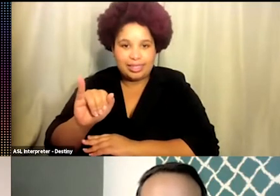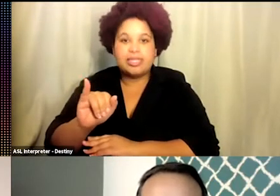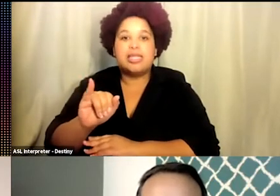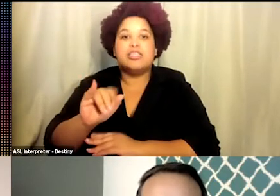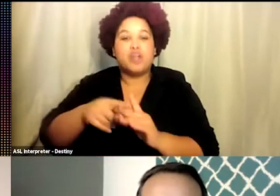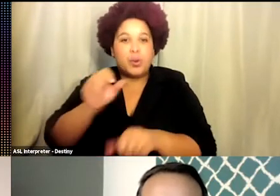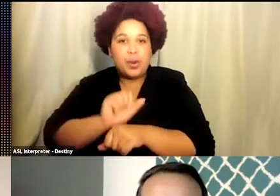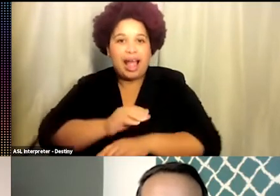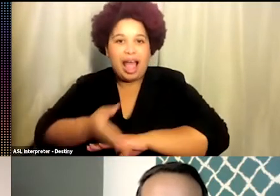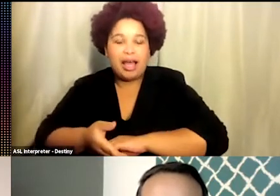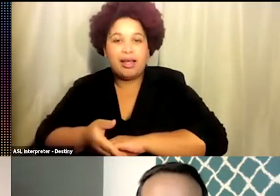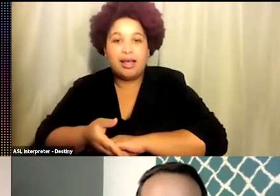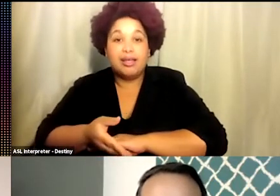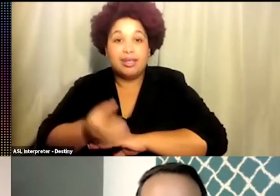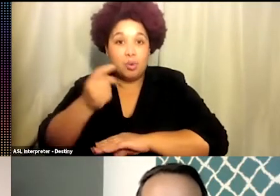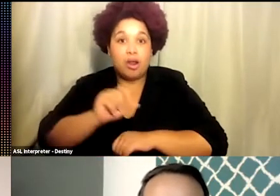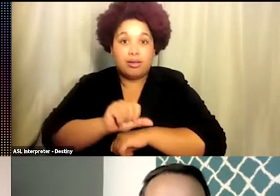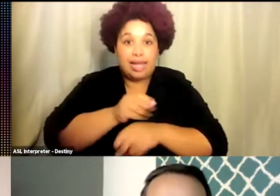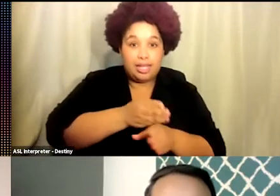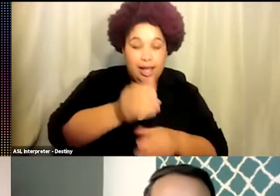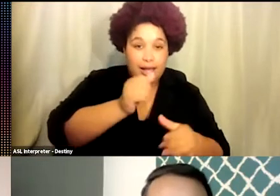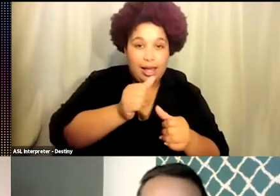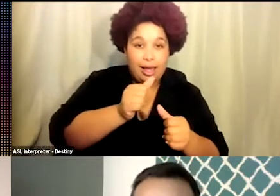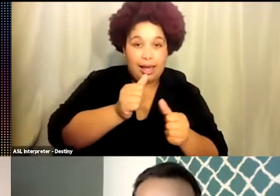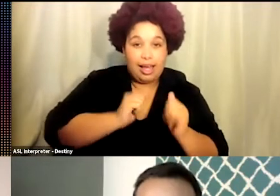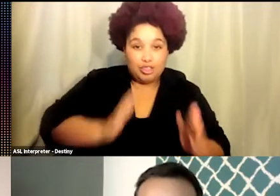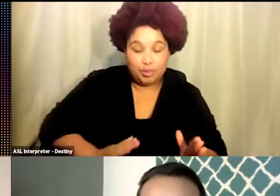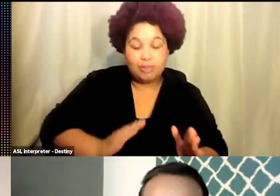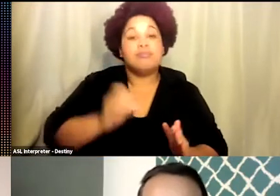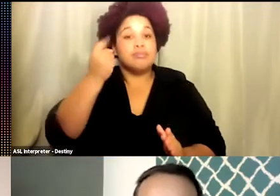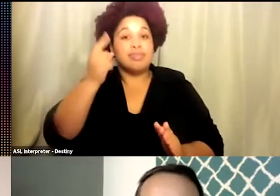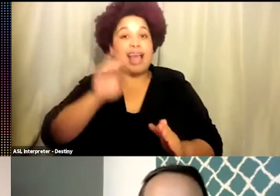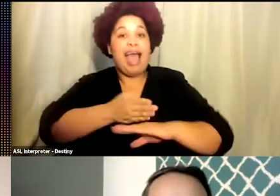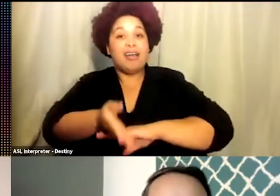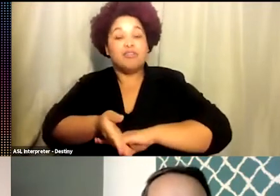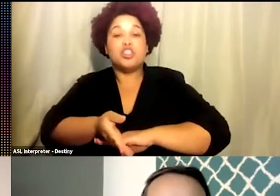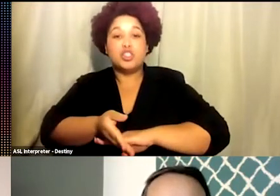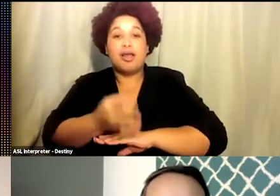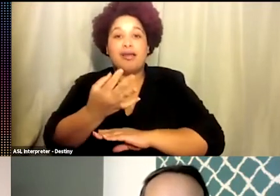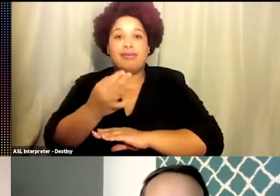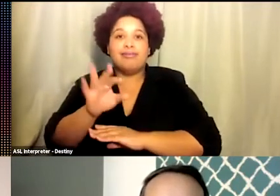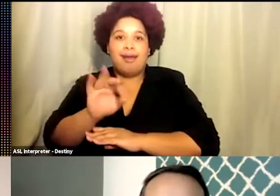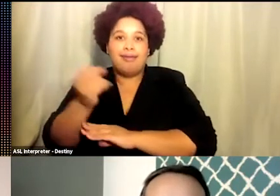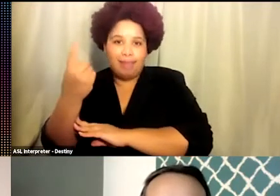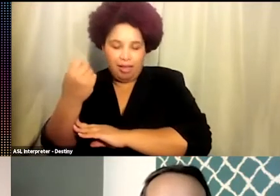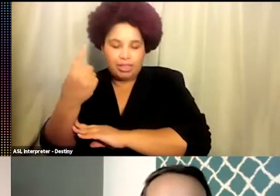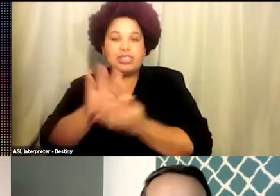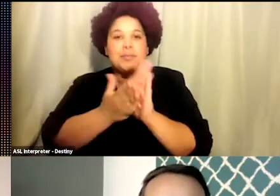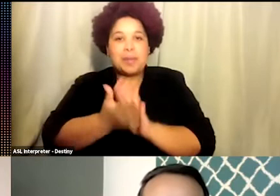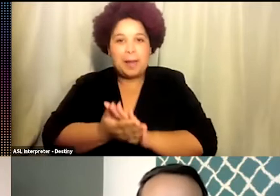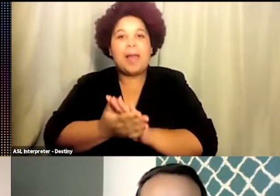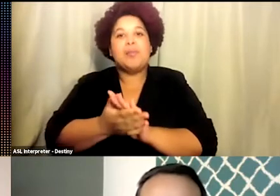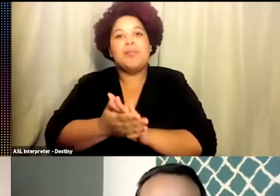9/11, though, she found her passion being an advocate and producer for the Arab American performance community. She is now the program director for the